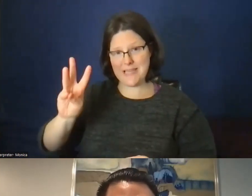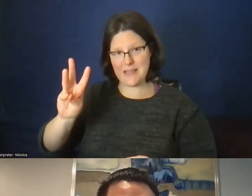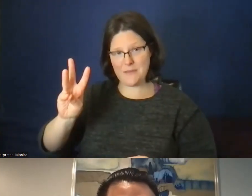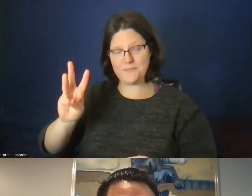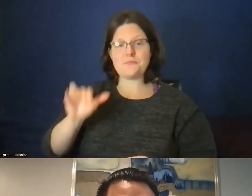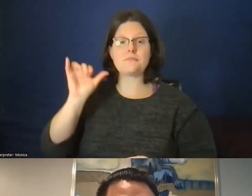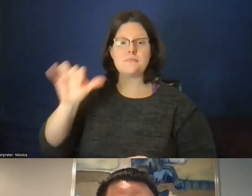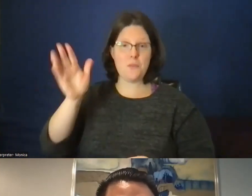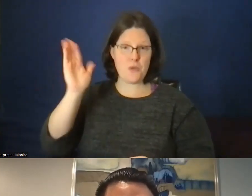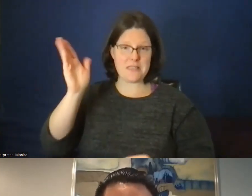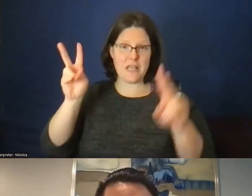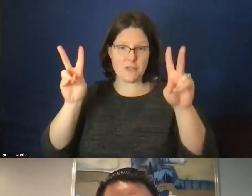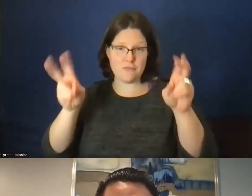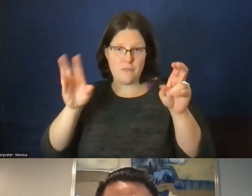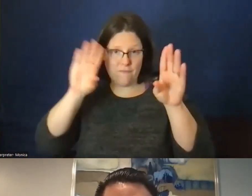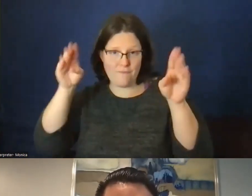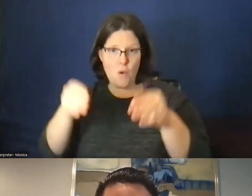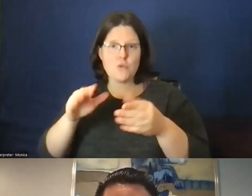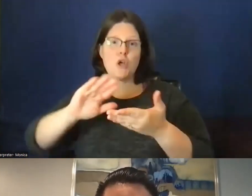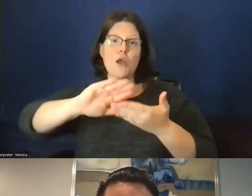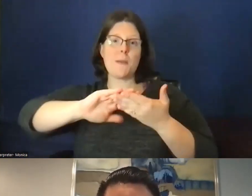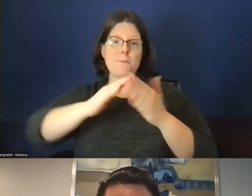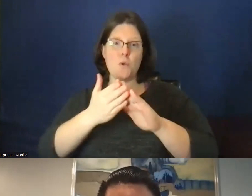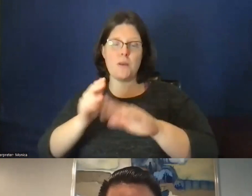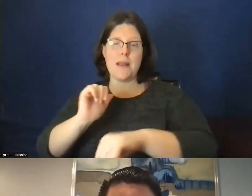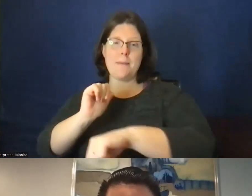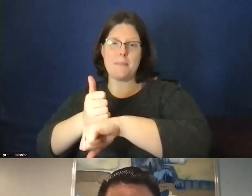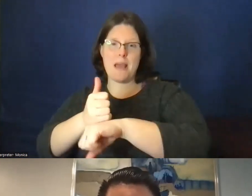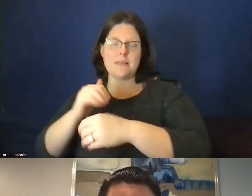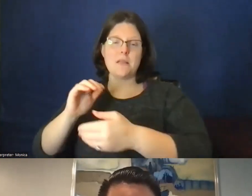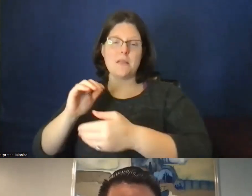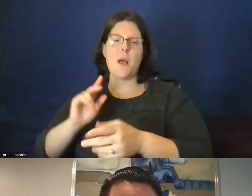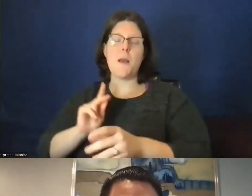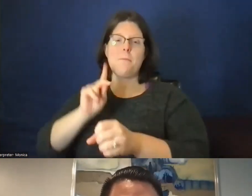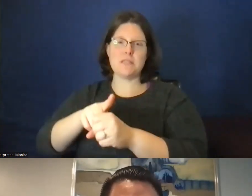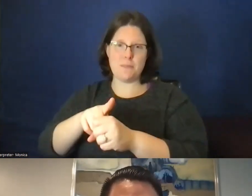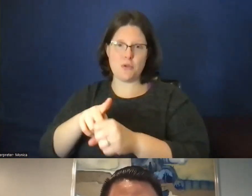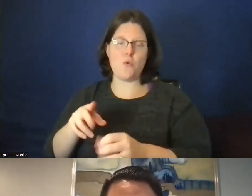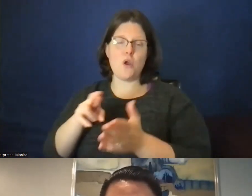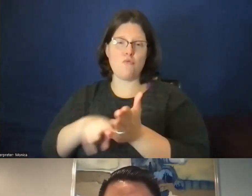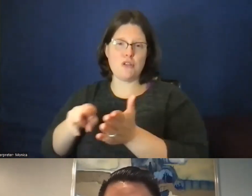this presentation is going to be focused on community-based participatory